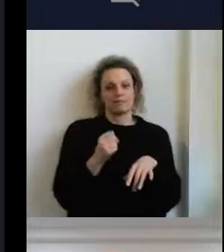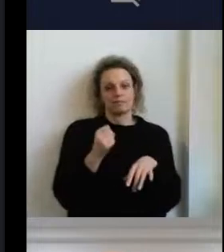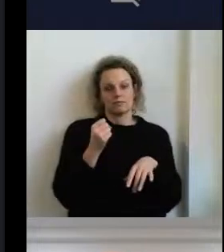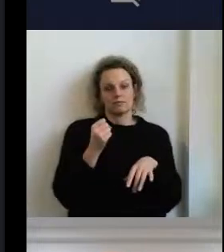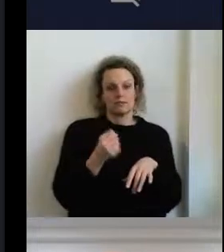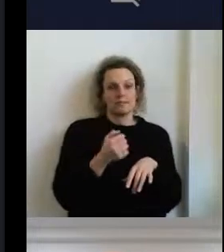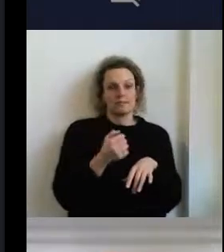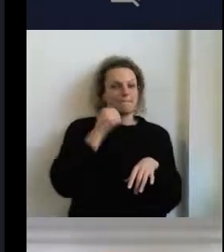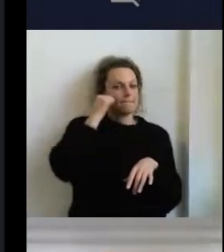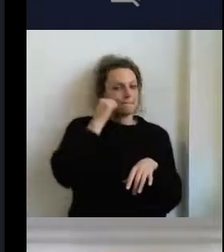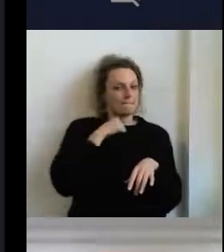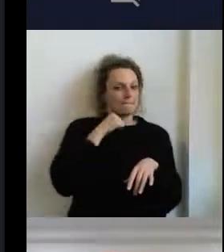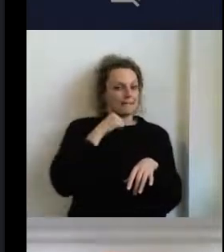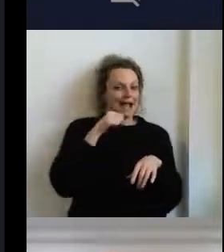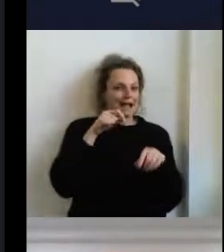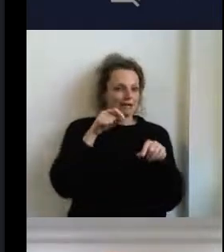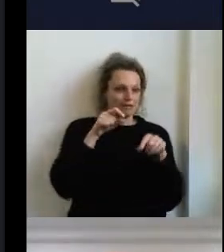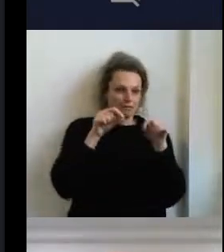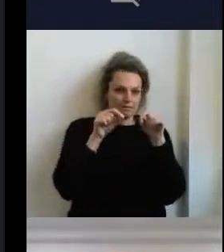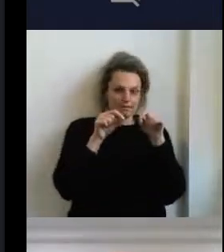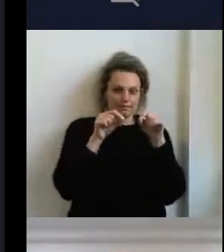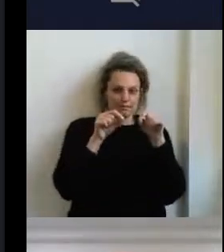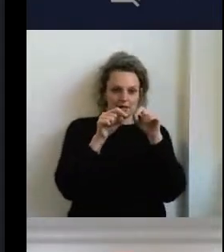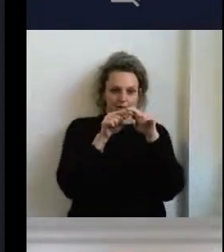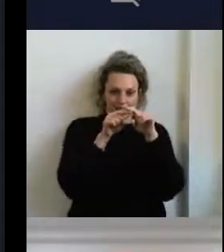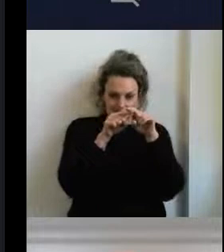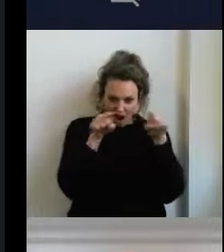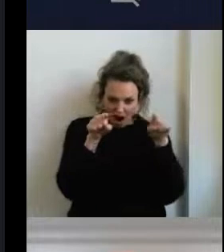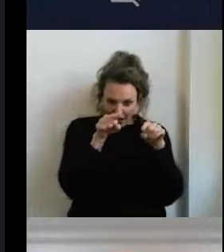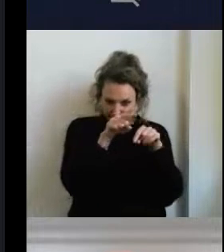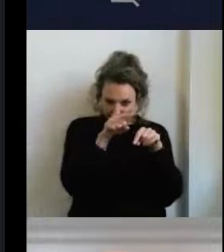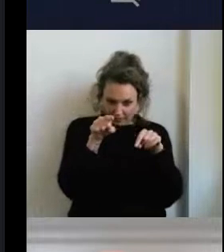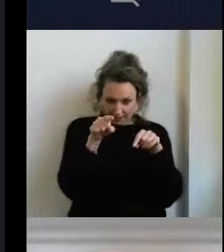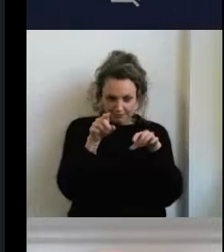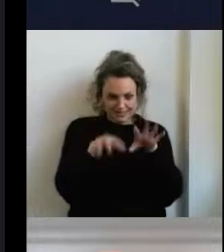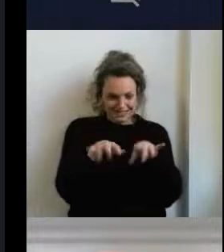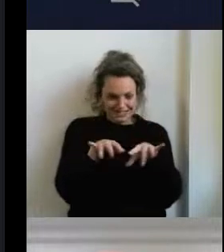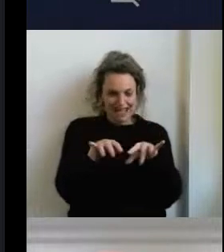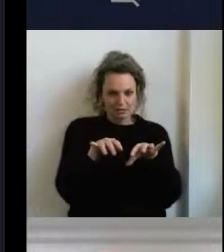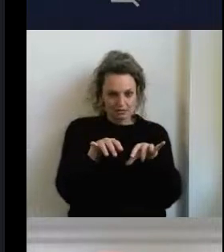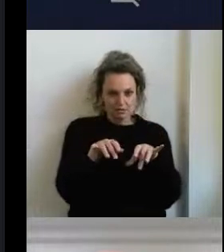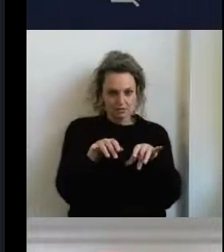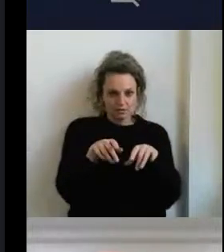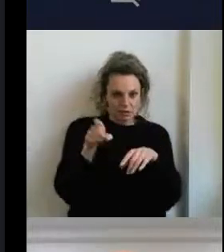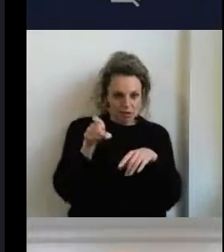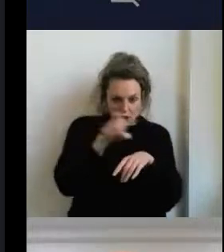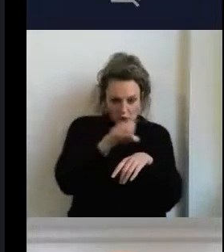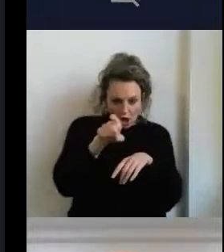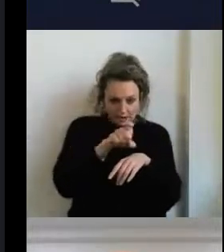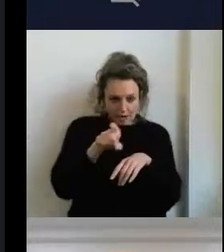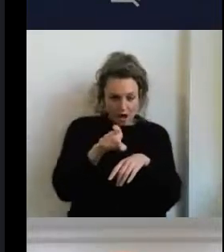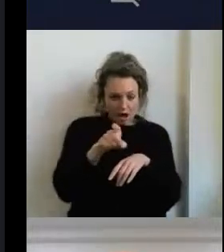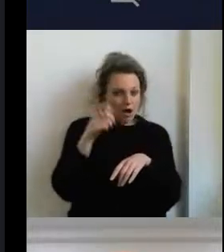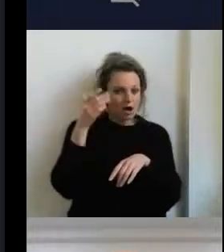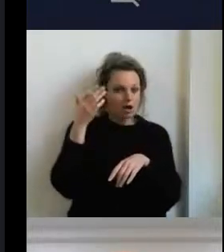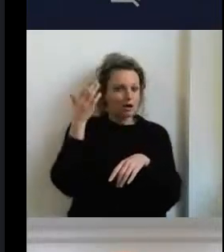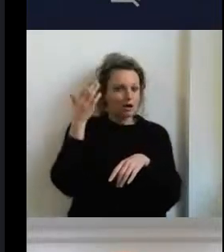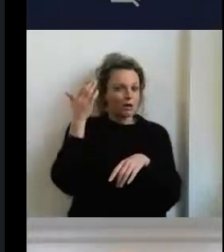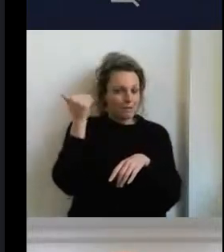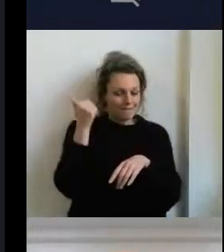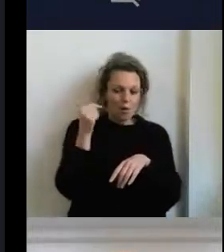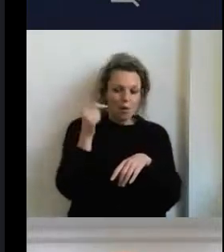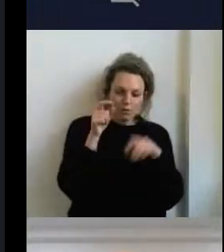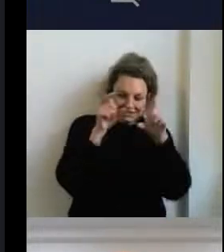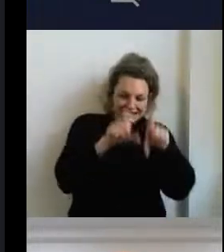line that we call the text cursor, it used to just stay within inside the edges of Magnifier, and it would move the viewport around, the